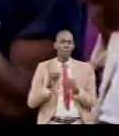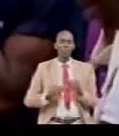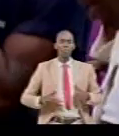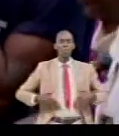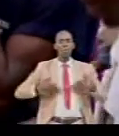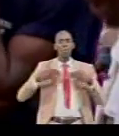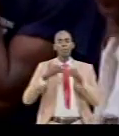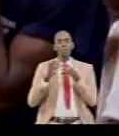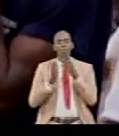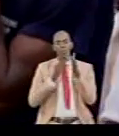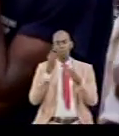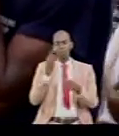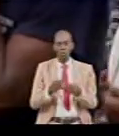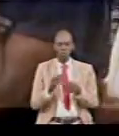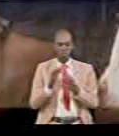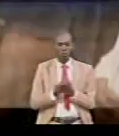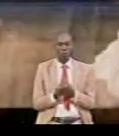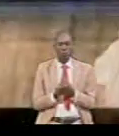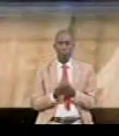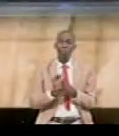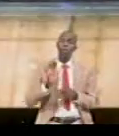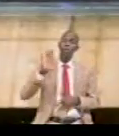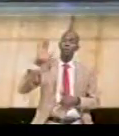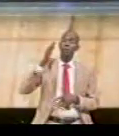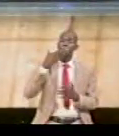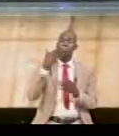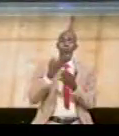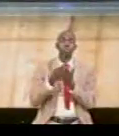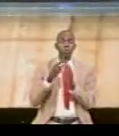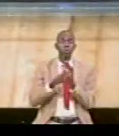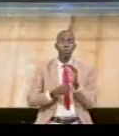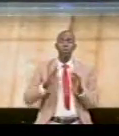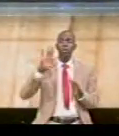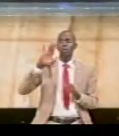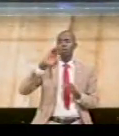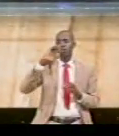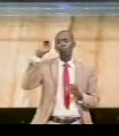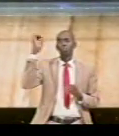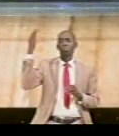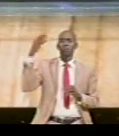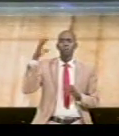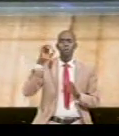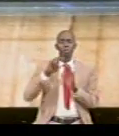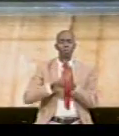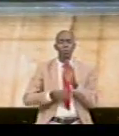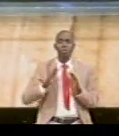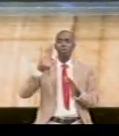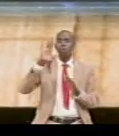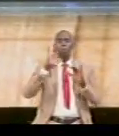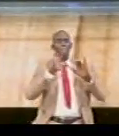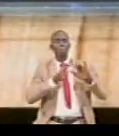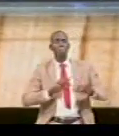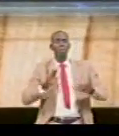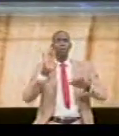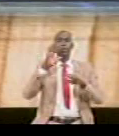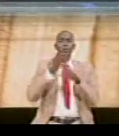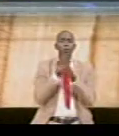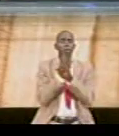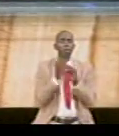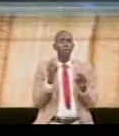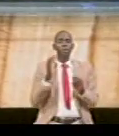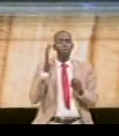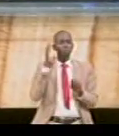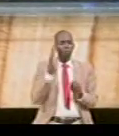Amen. Your goodness, your graciousness, your mercy, your salvation will